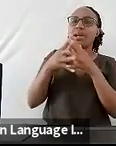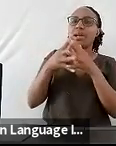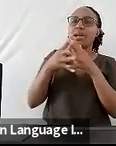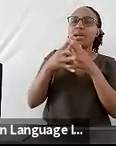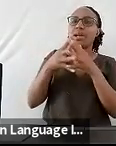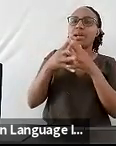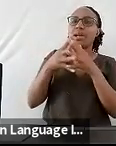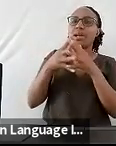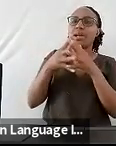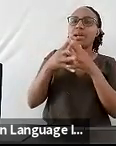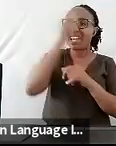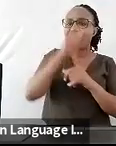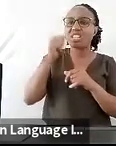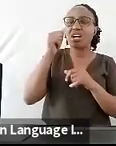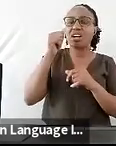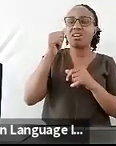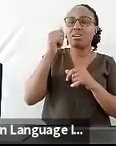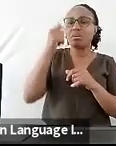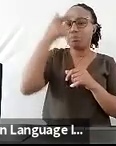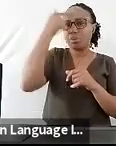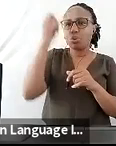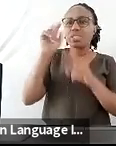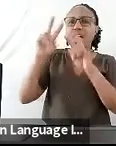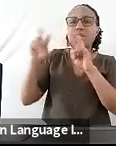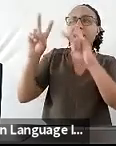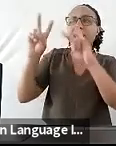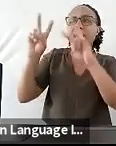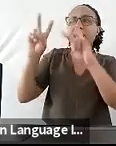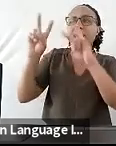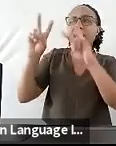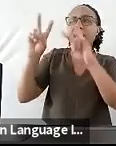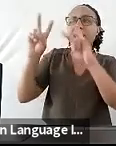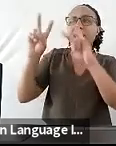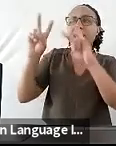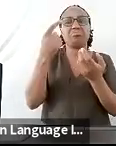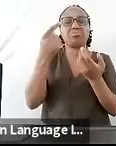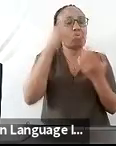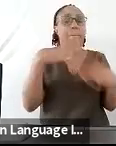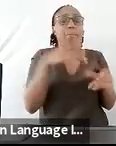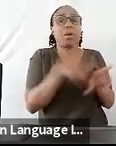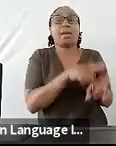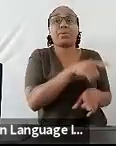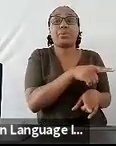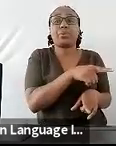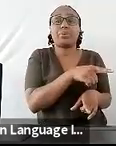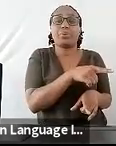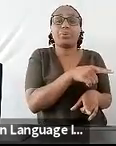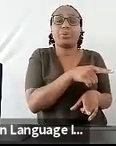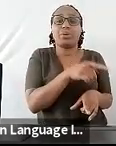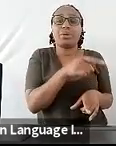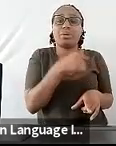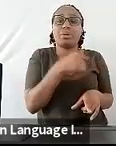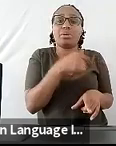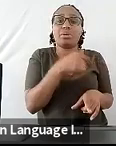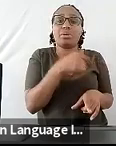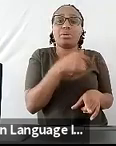thing for people like you. And you look at the numbers, I put in the Canadian numbers because this was one of the ones that really